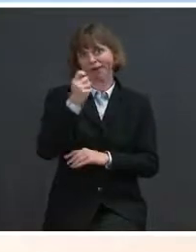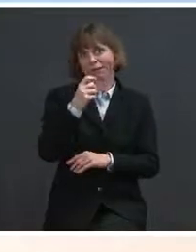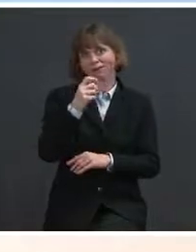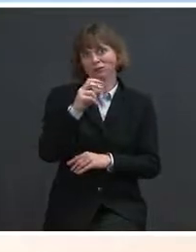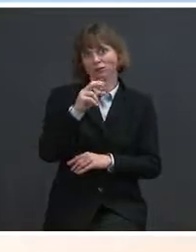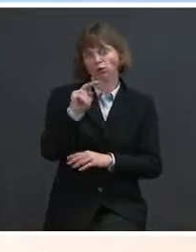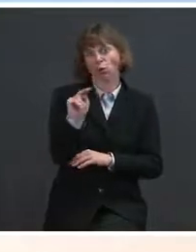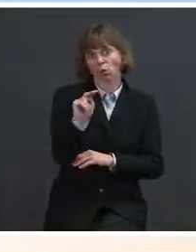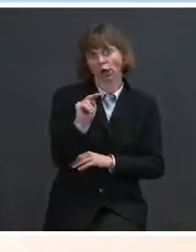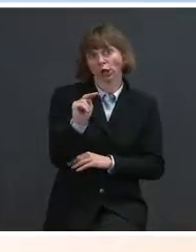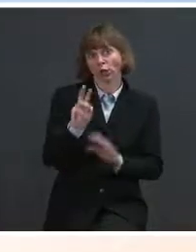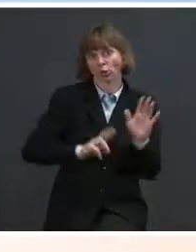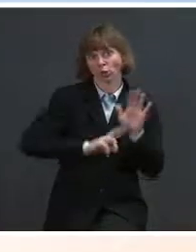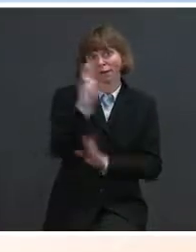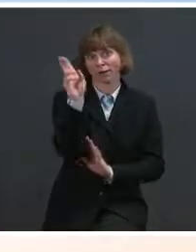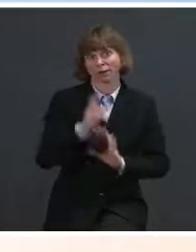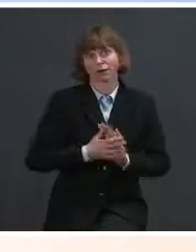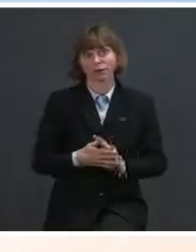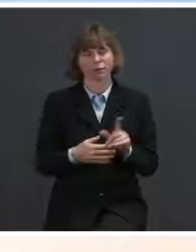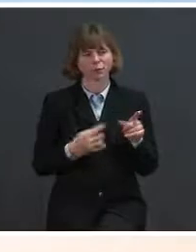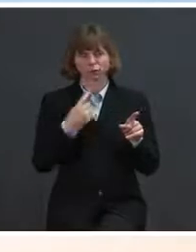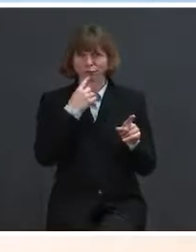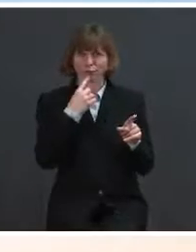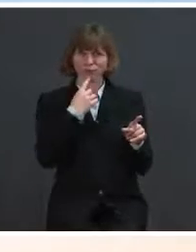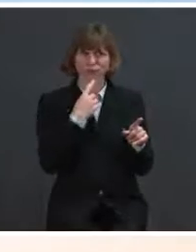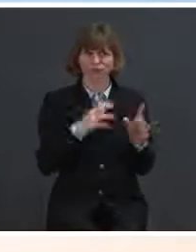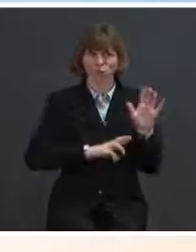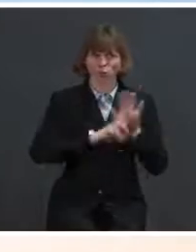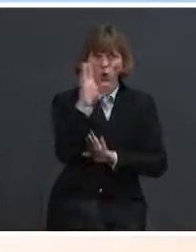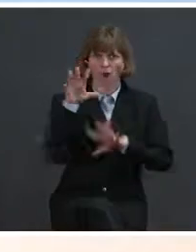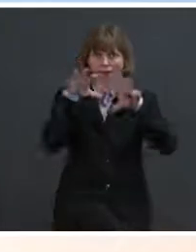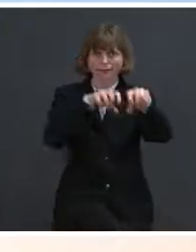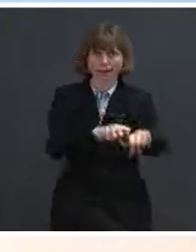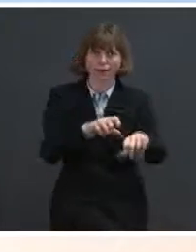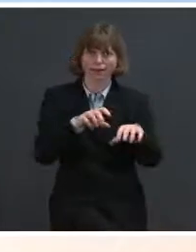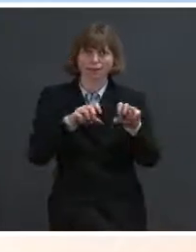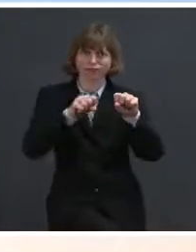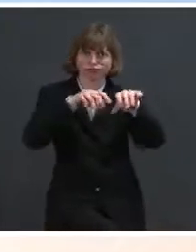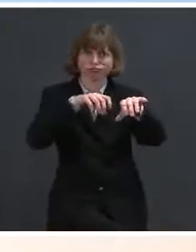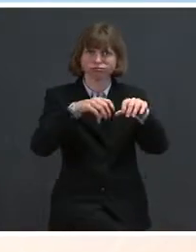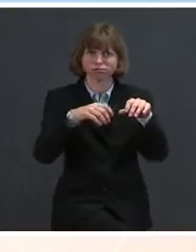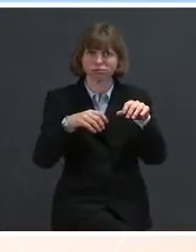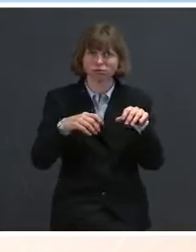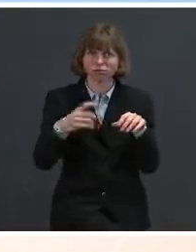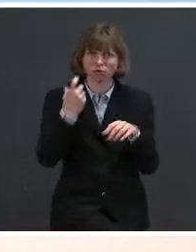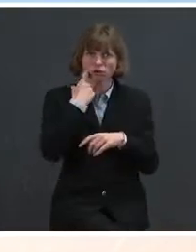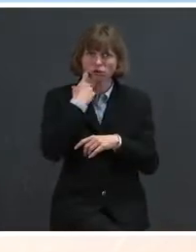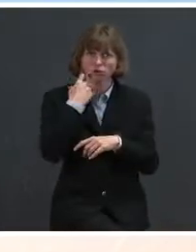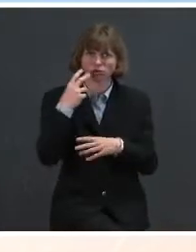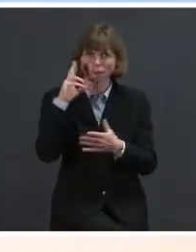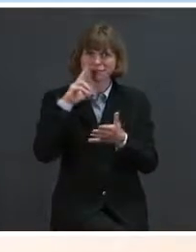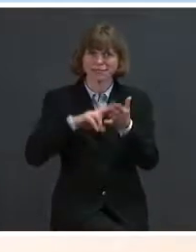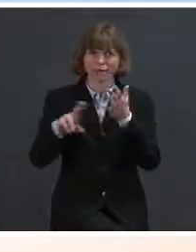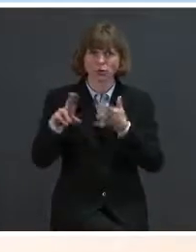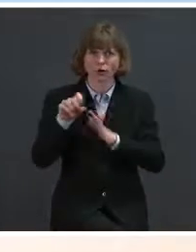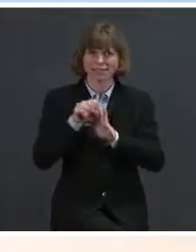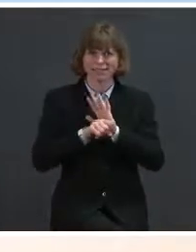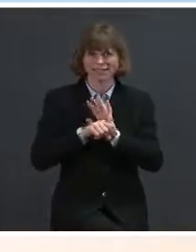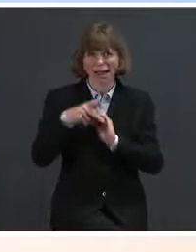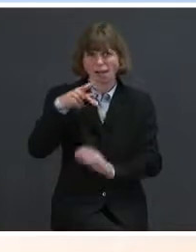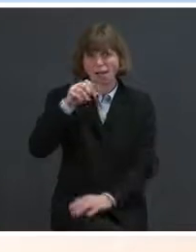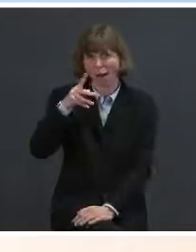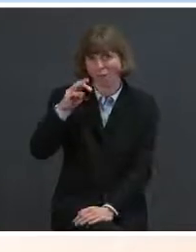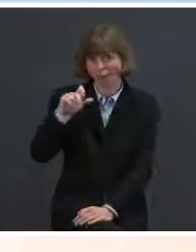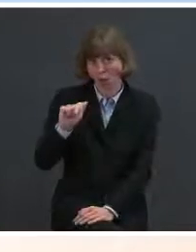last round of rocket attacks that hit al-Assad? And we heard from the former Secretary of State, Mike Pompeo, in the last couple days saying the